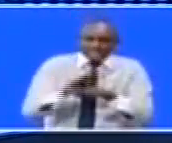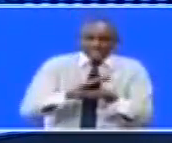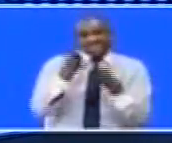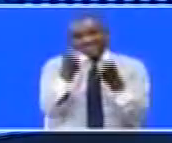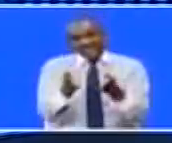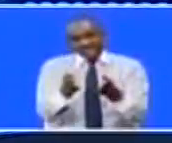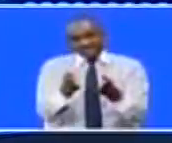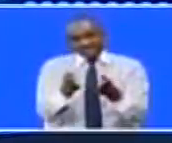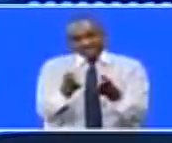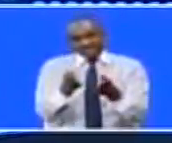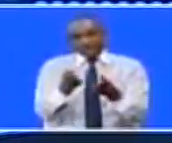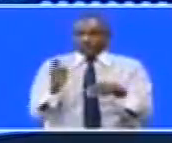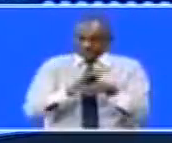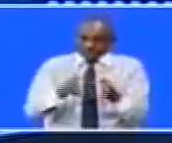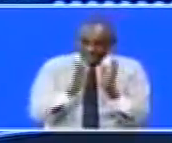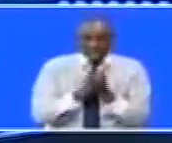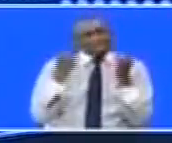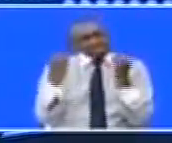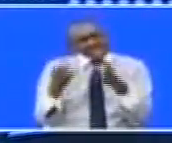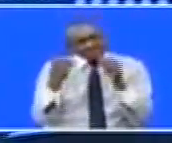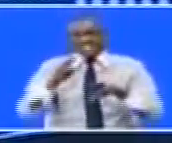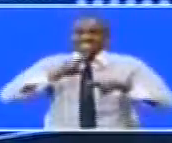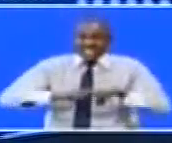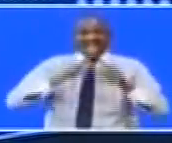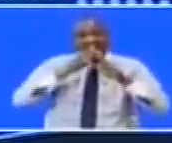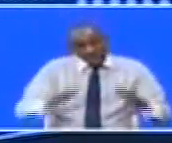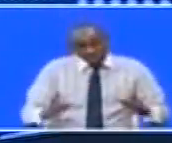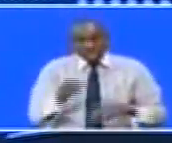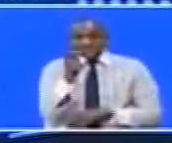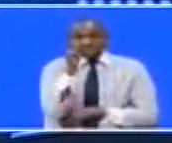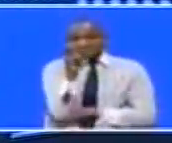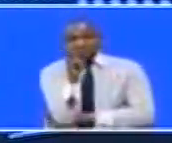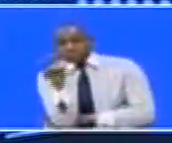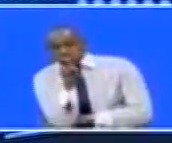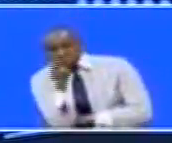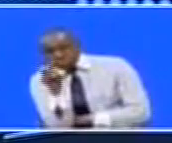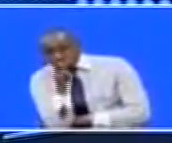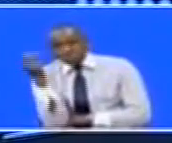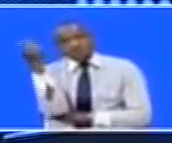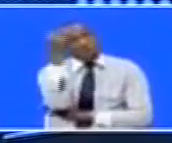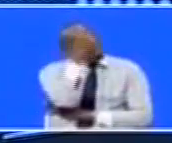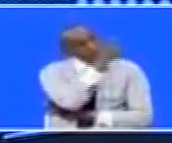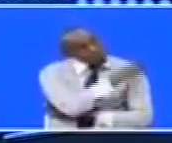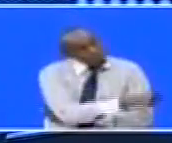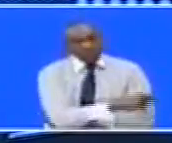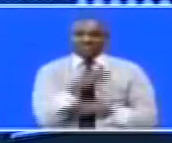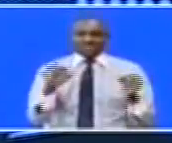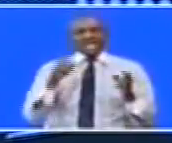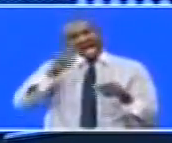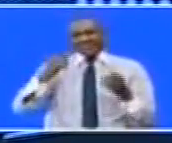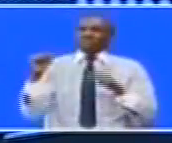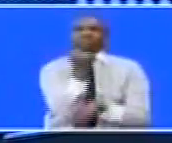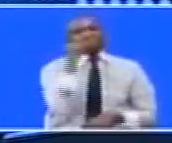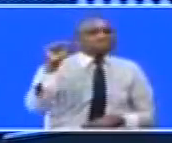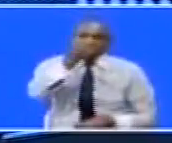a constructive manner. Many are forced to either stare at the television set all day or form freely in the estates